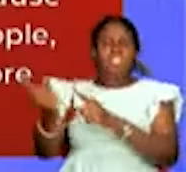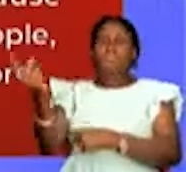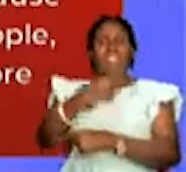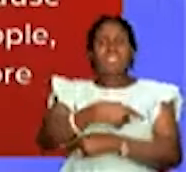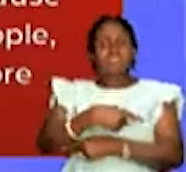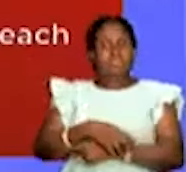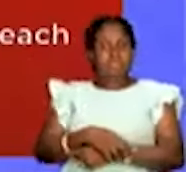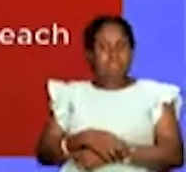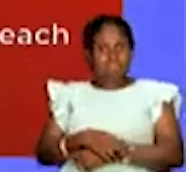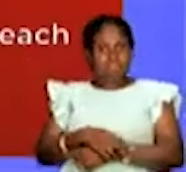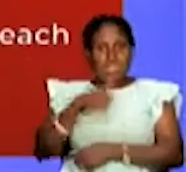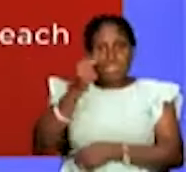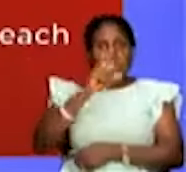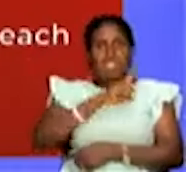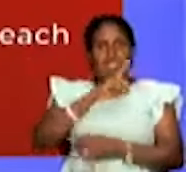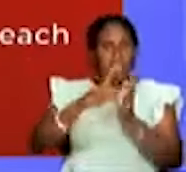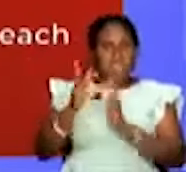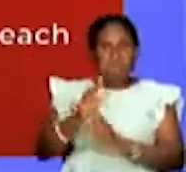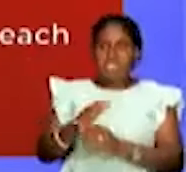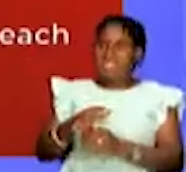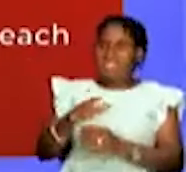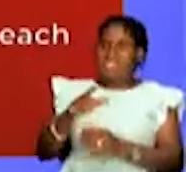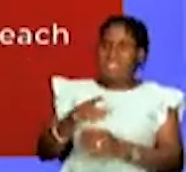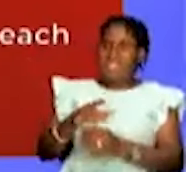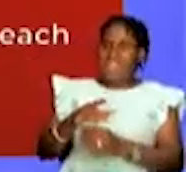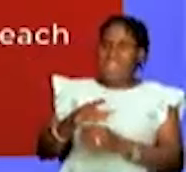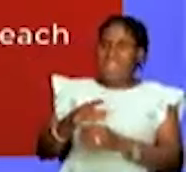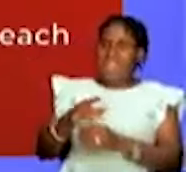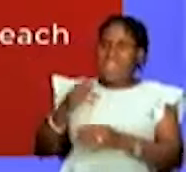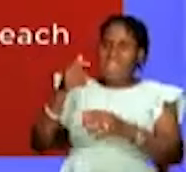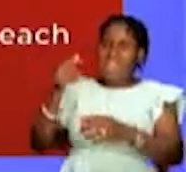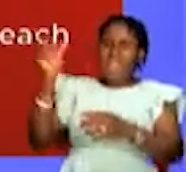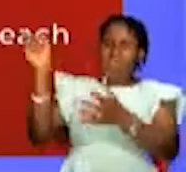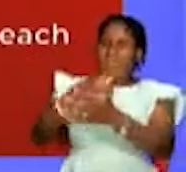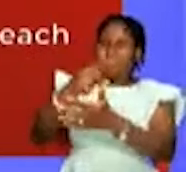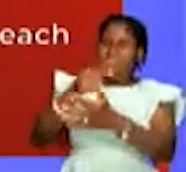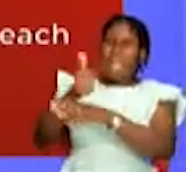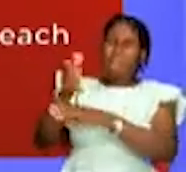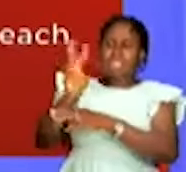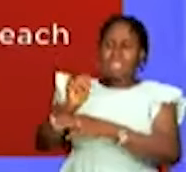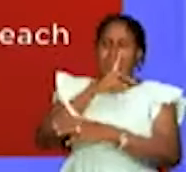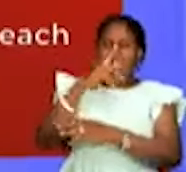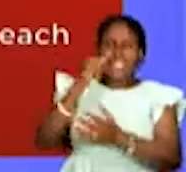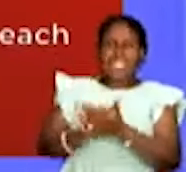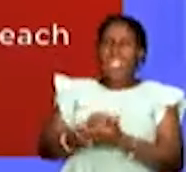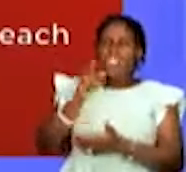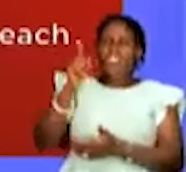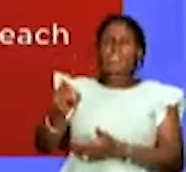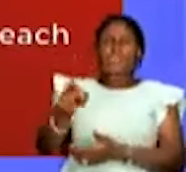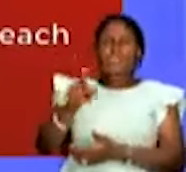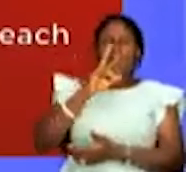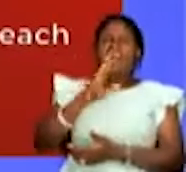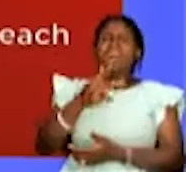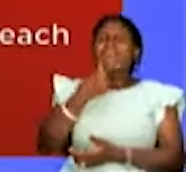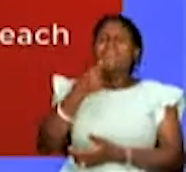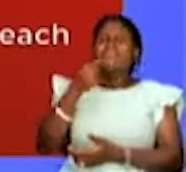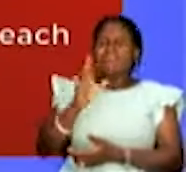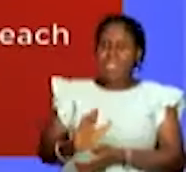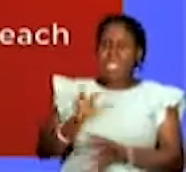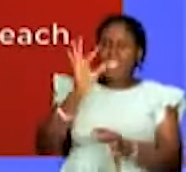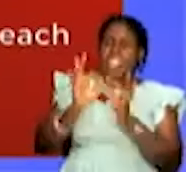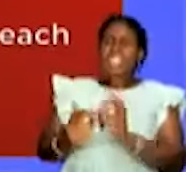The Lord rebuked them and said, you are hypocrites. If your goat falls on Sunday, I'm paraphrasing